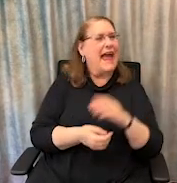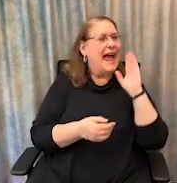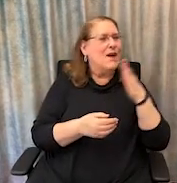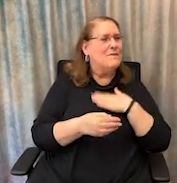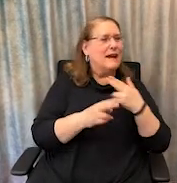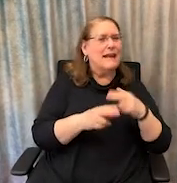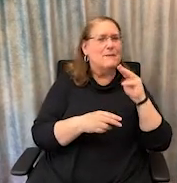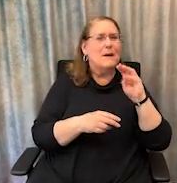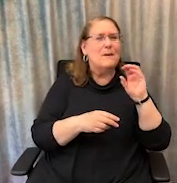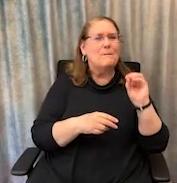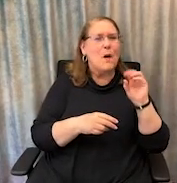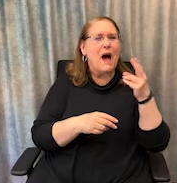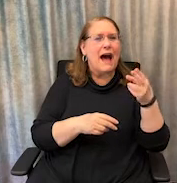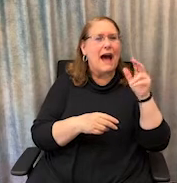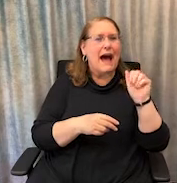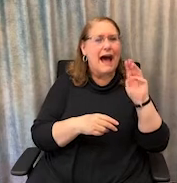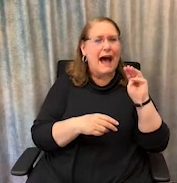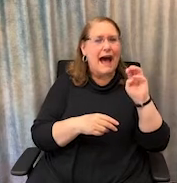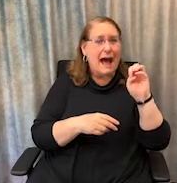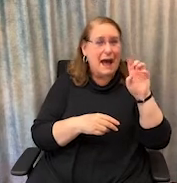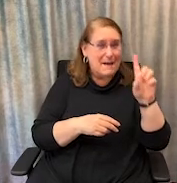Hello, my name is Mohammed.